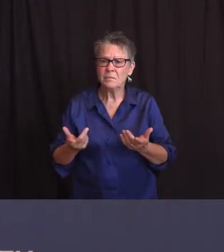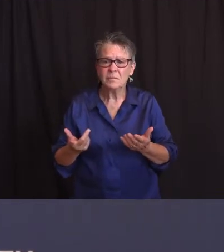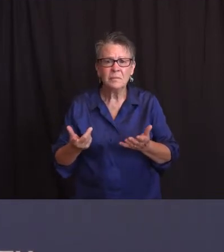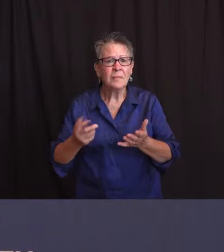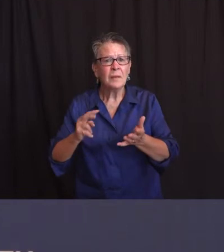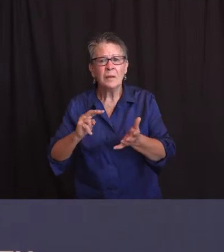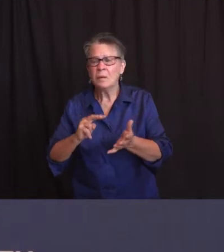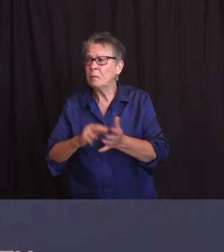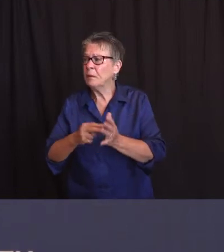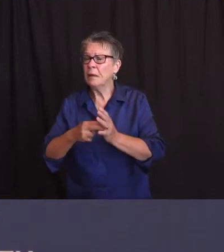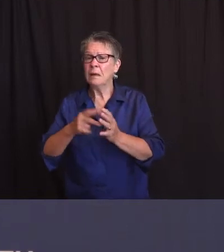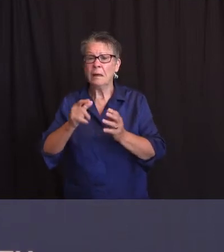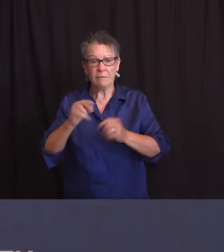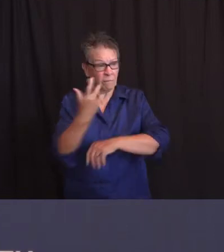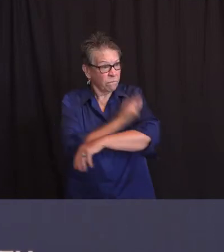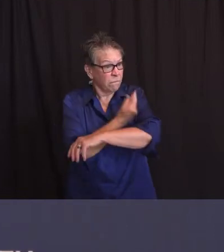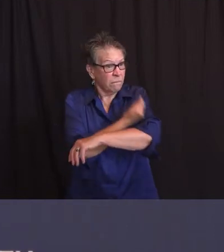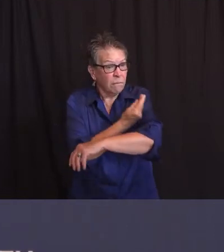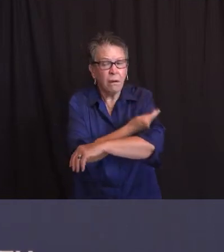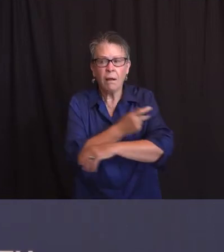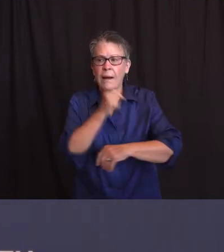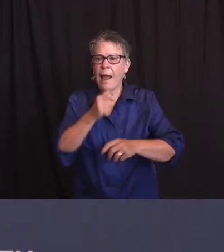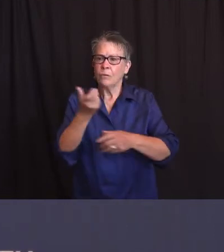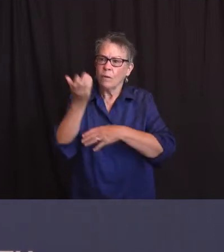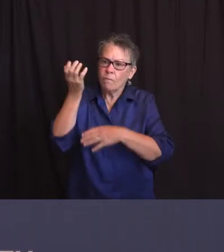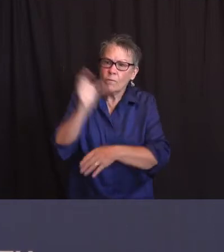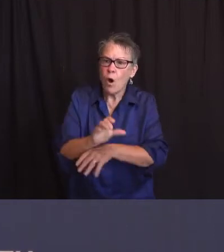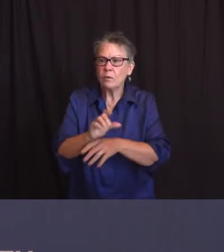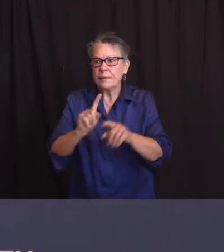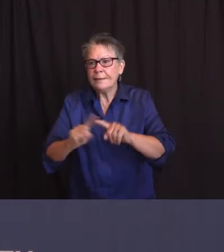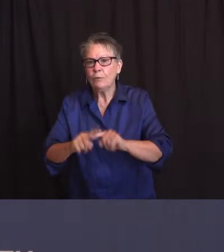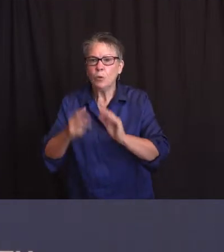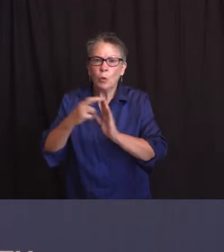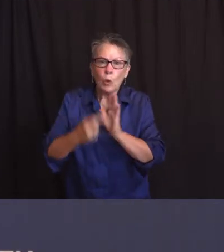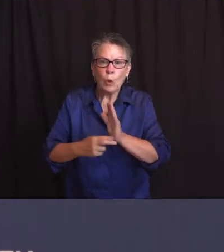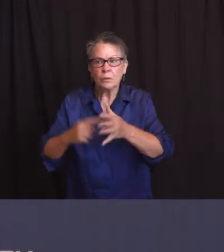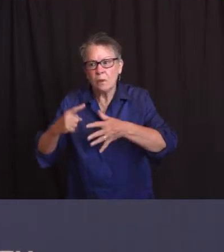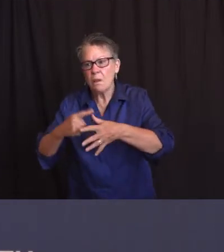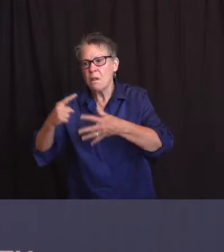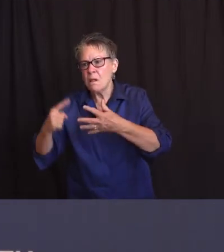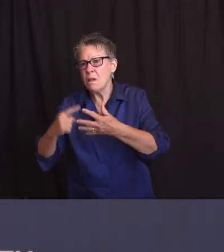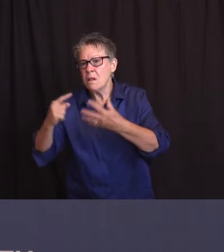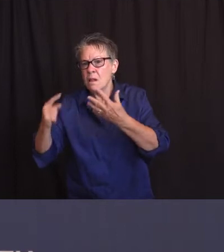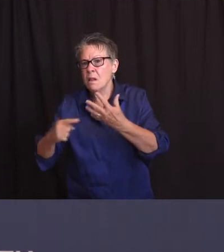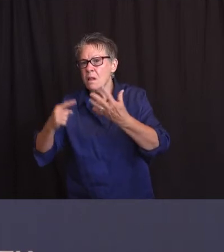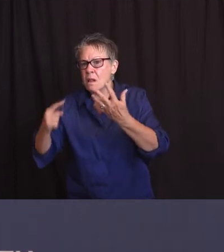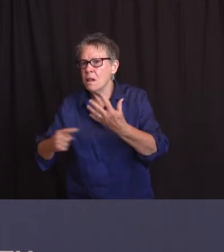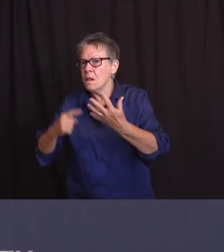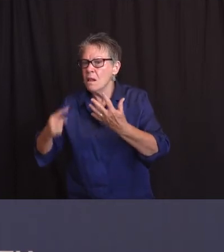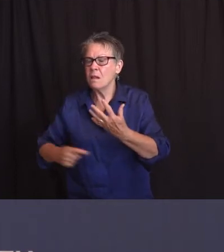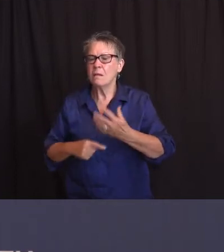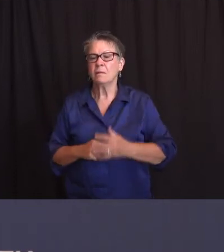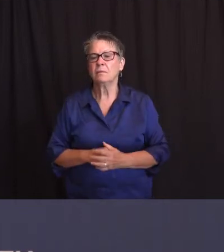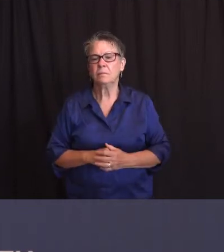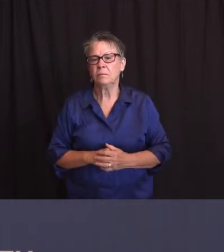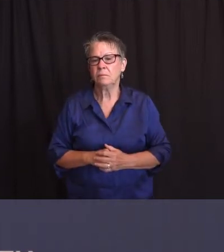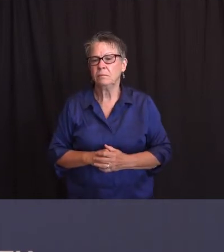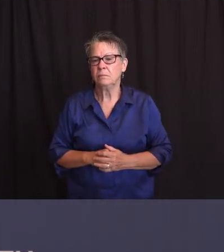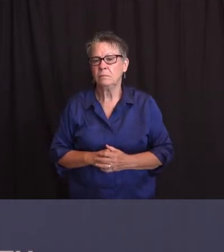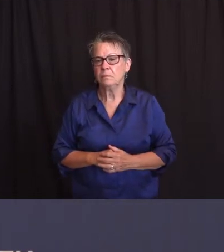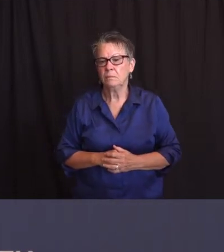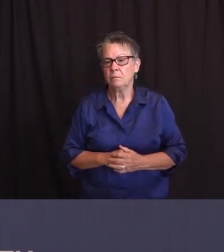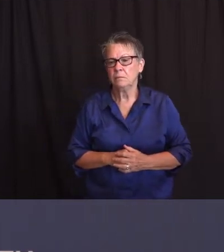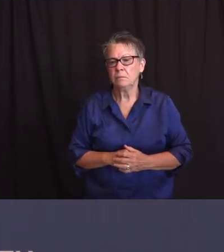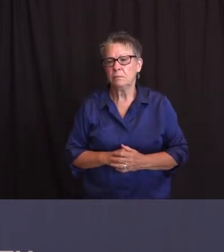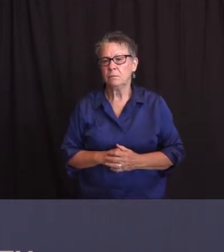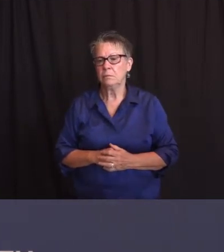as normally as possible. I'd say the same thing, probably, Trish, as it relates to under 12 masking. I'd love Judy and Ed to